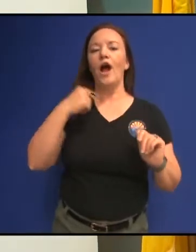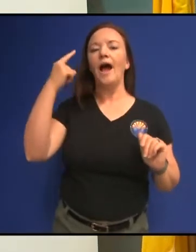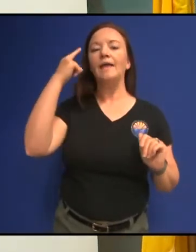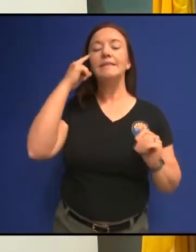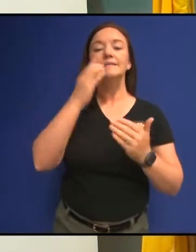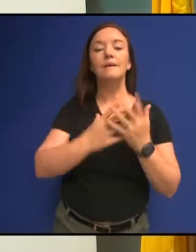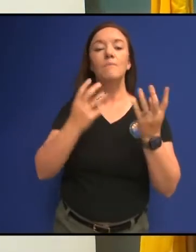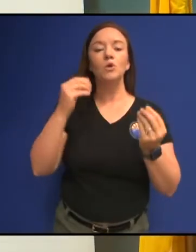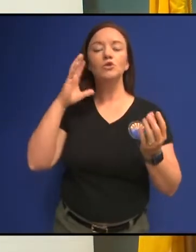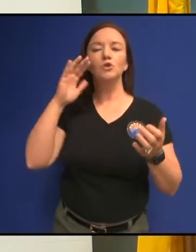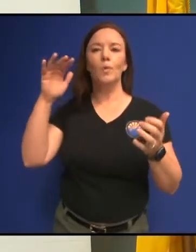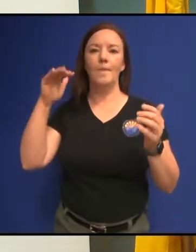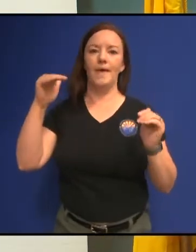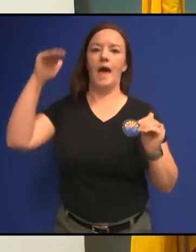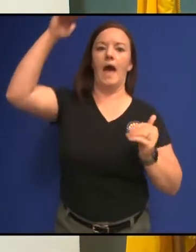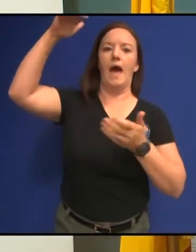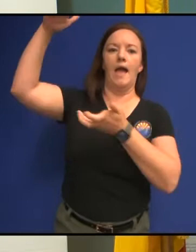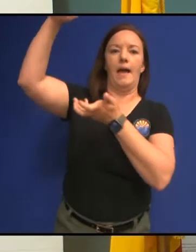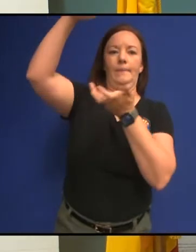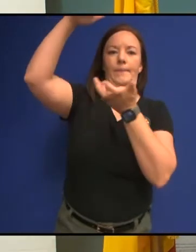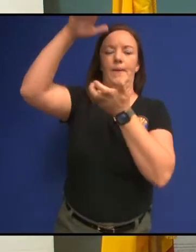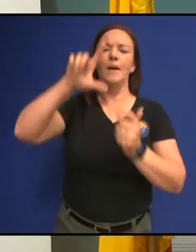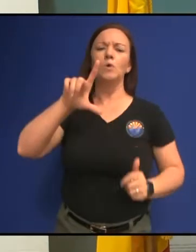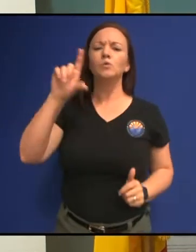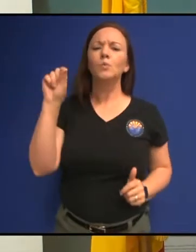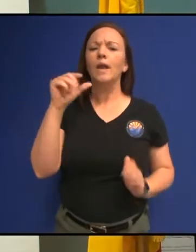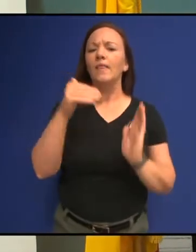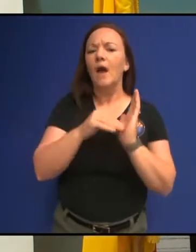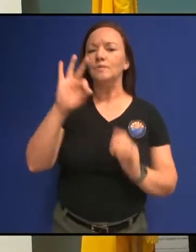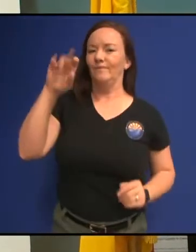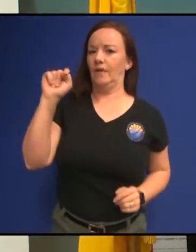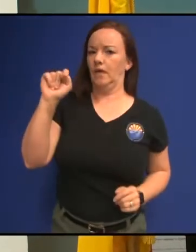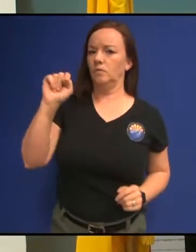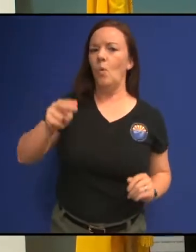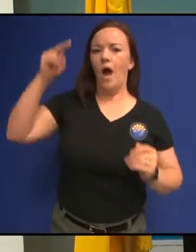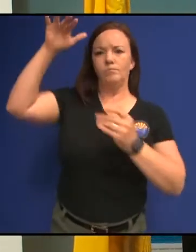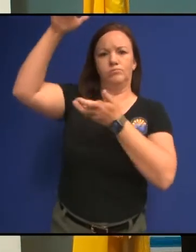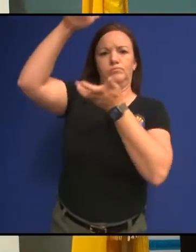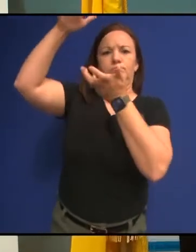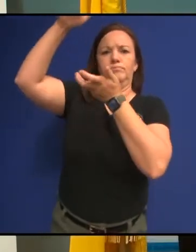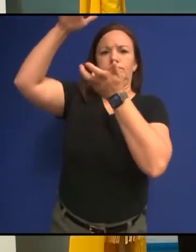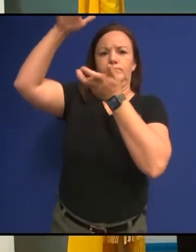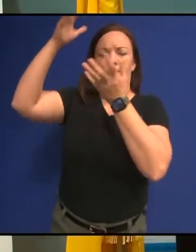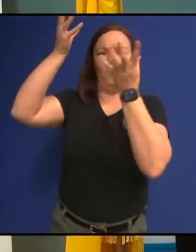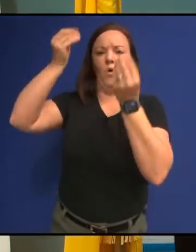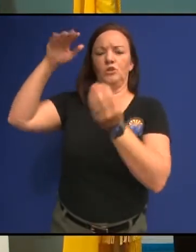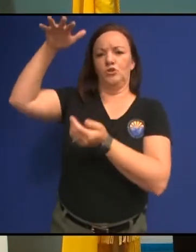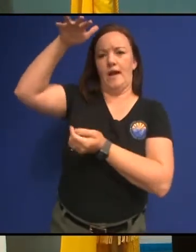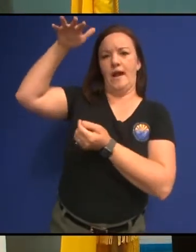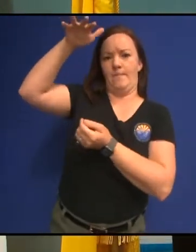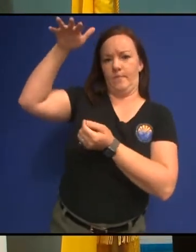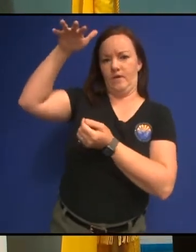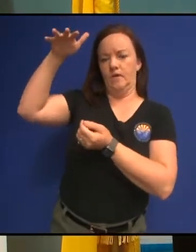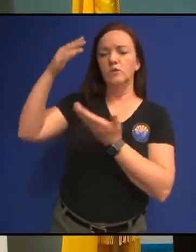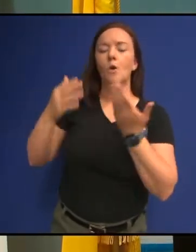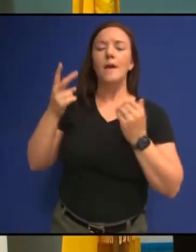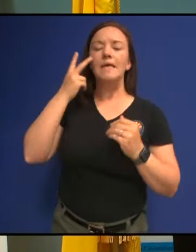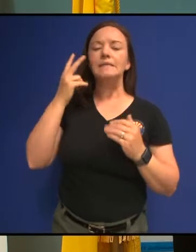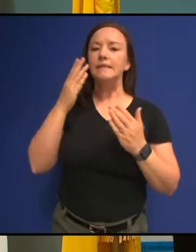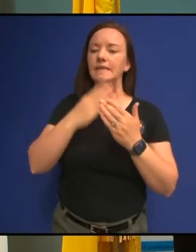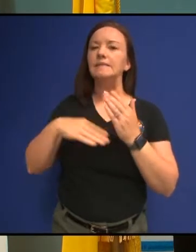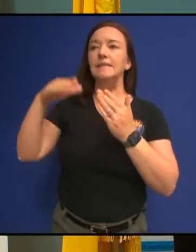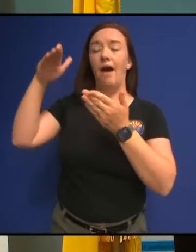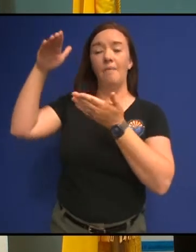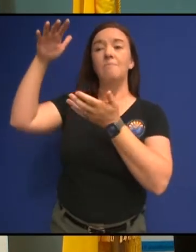overhead, around the 20,000 foot level, so really high up in the atmosphere, and we could see some isolated dry